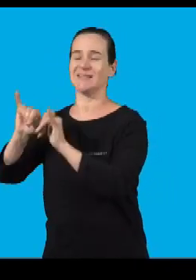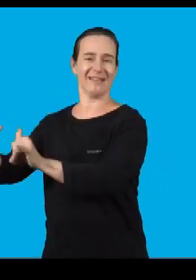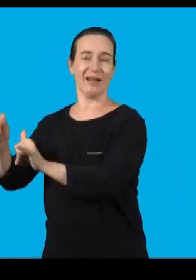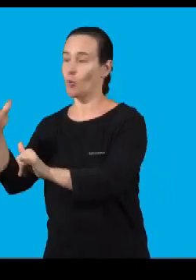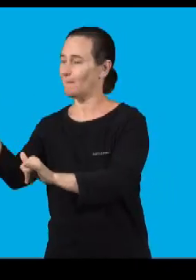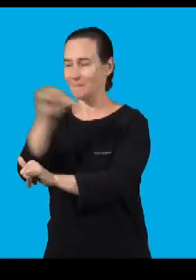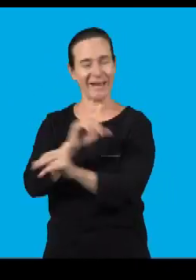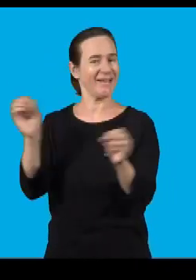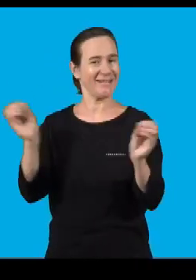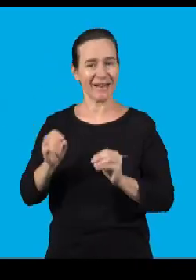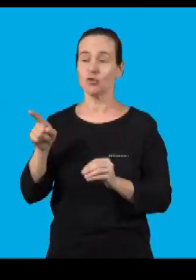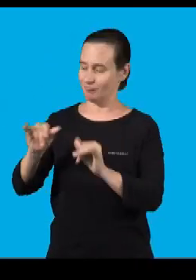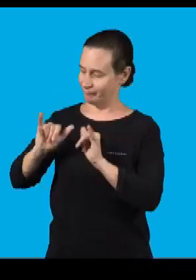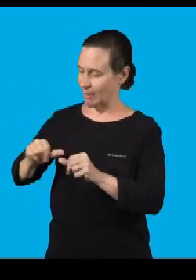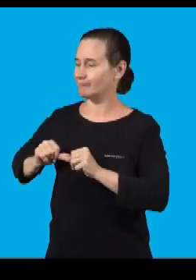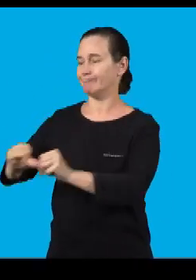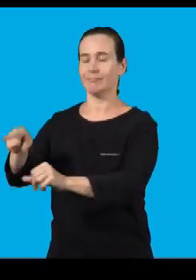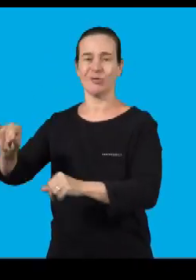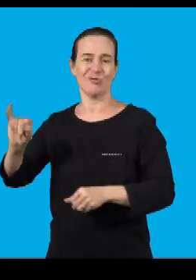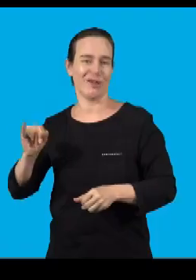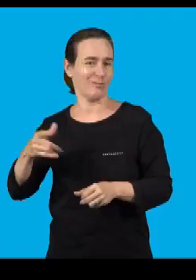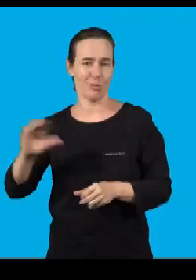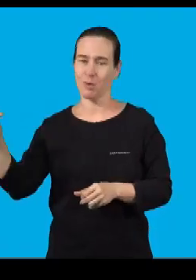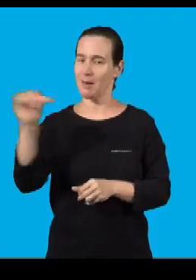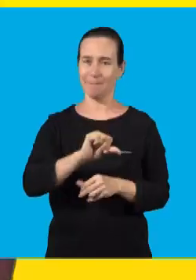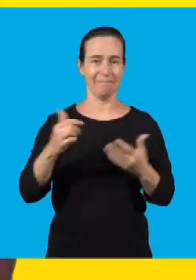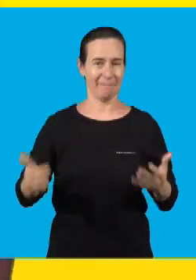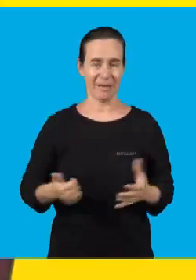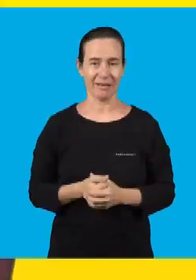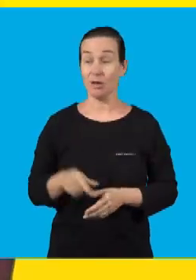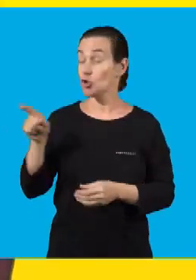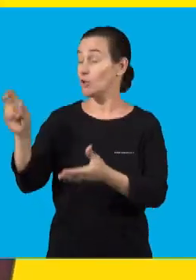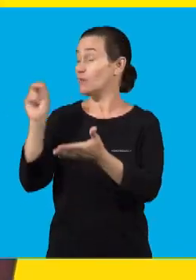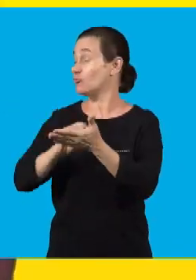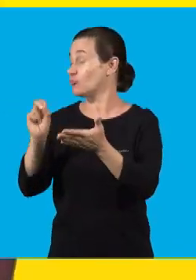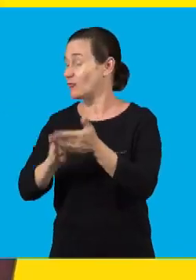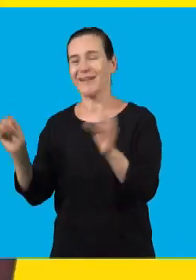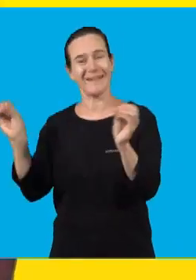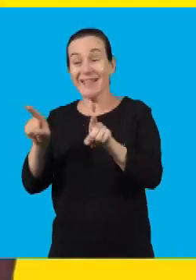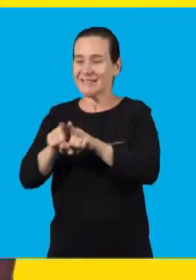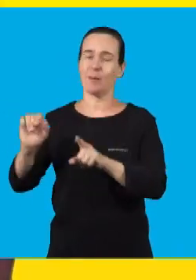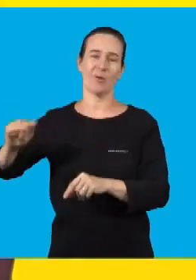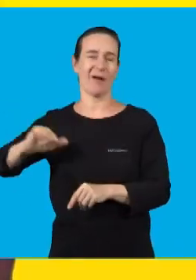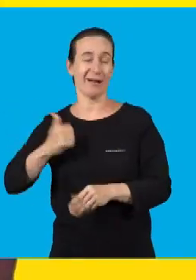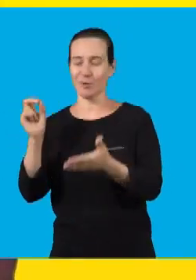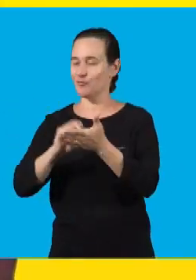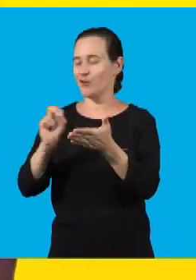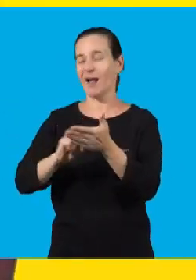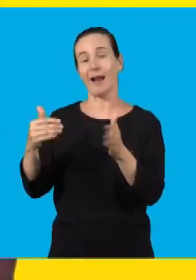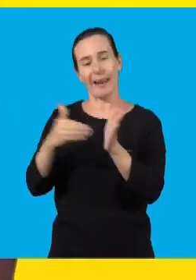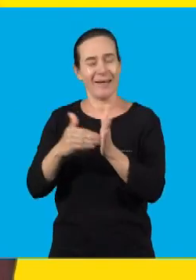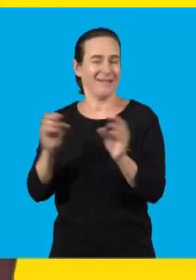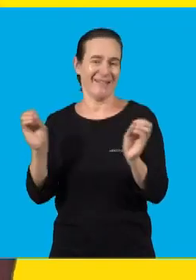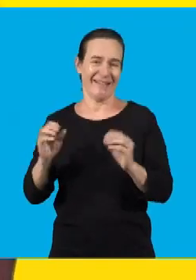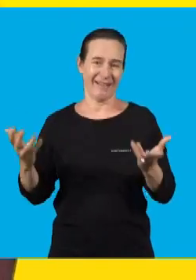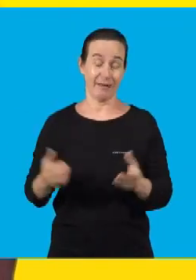stays. She also stays in Johannesburg. She doesn't return, and she doesn't write any letters. So which means